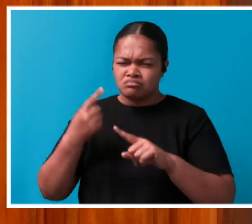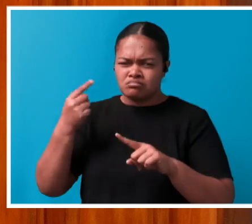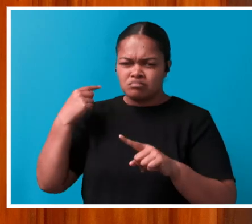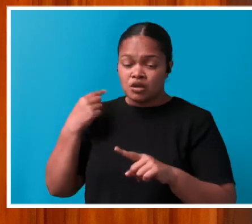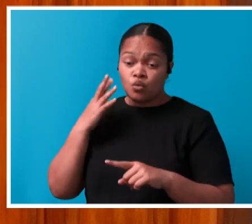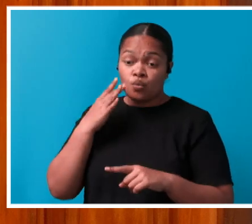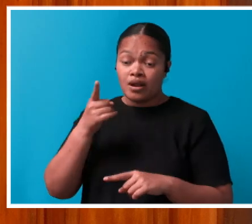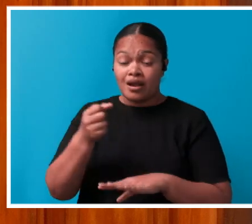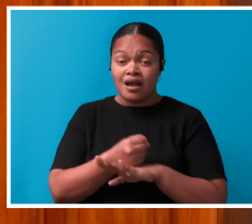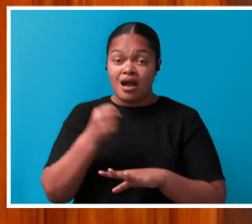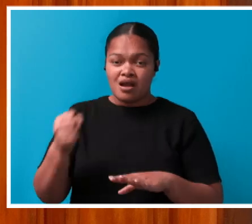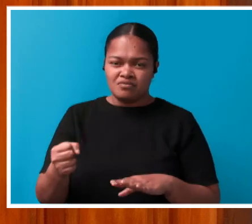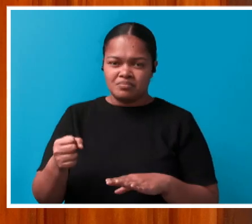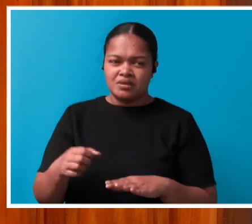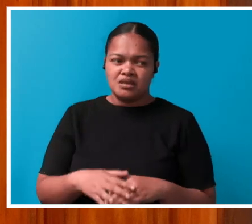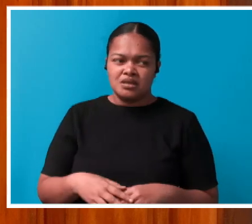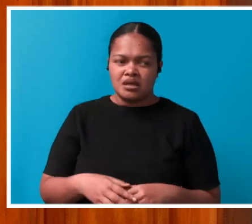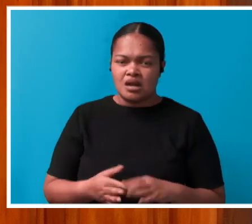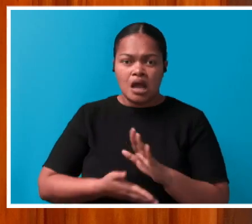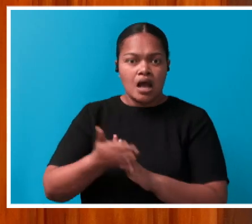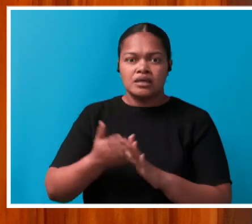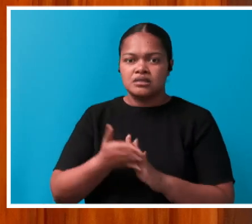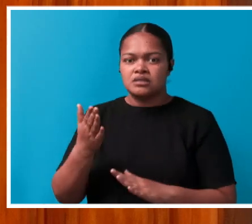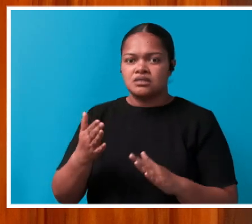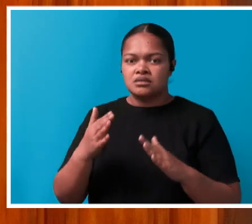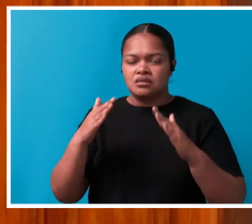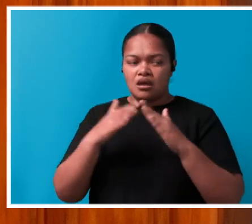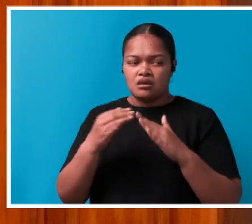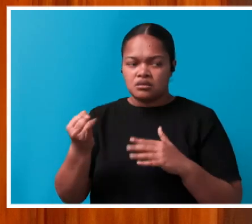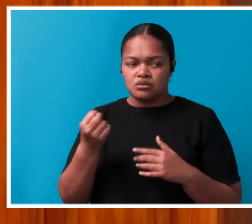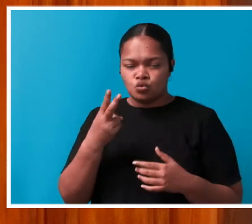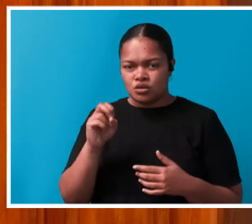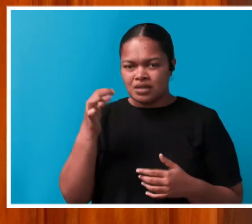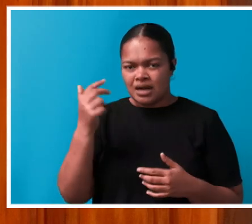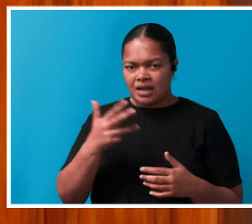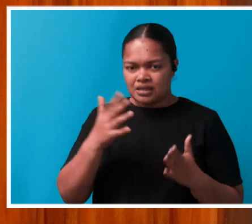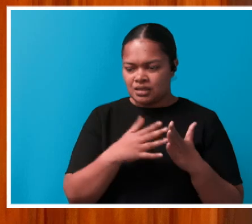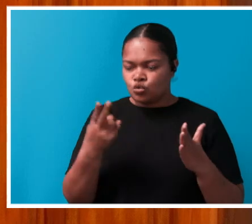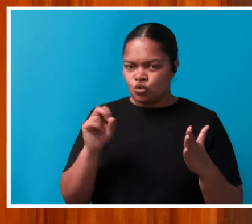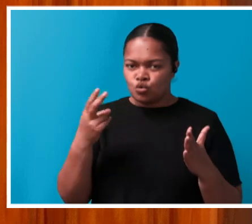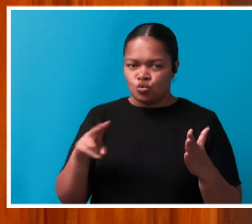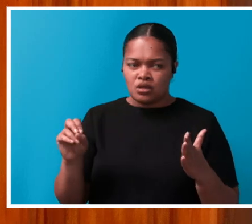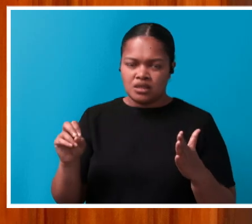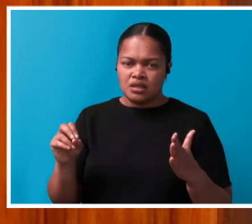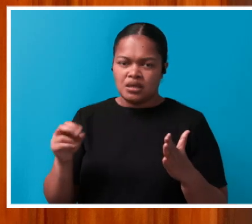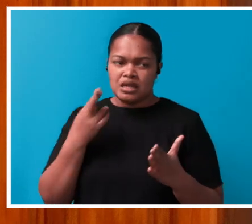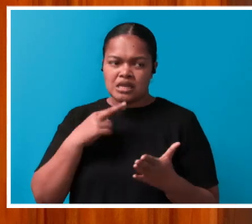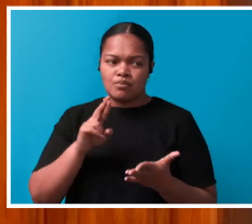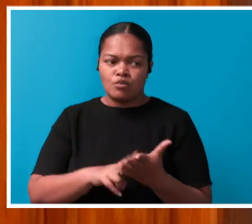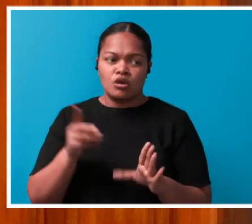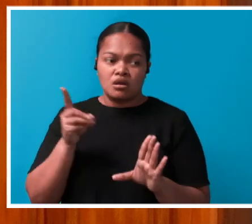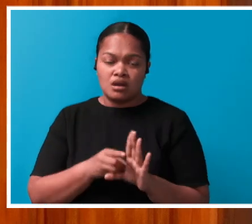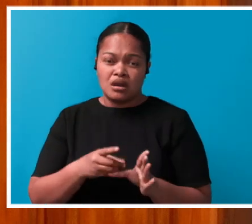was presented with the highest Household and Income Survey 2019-2020 report, a document that was meticulously